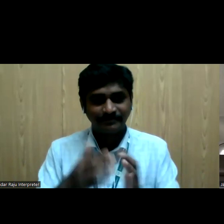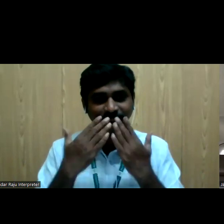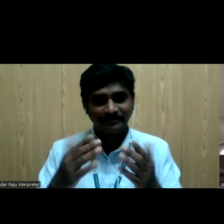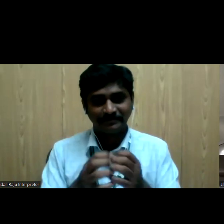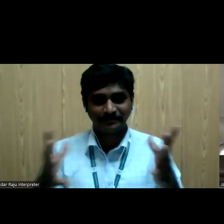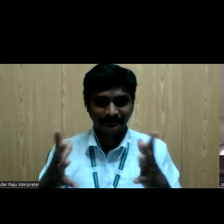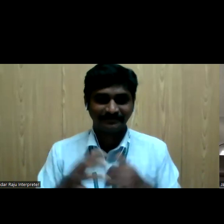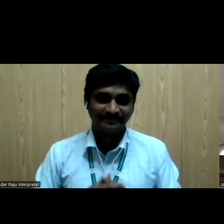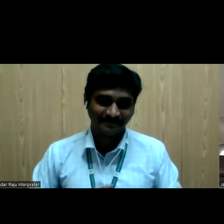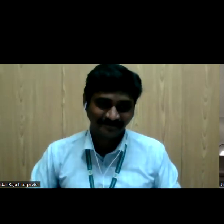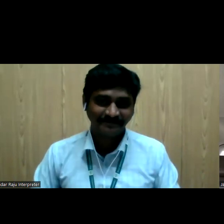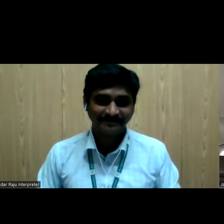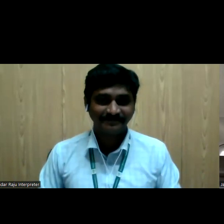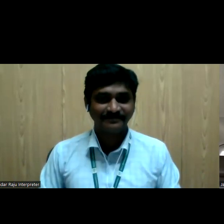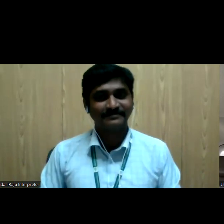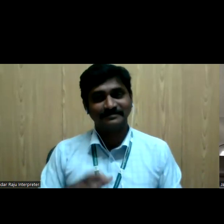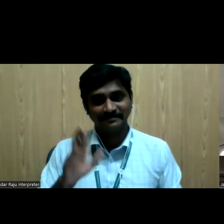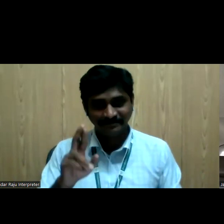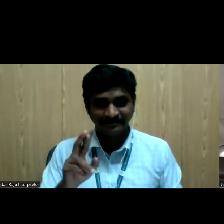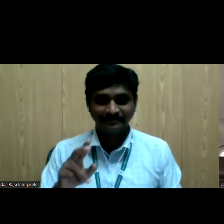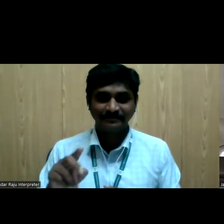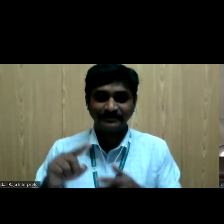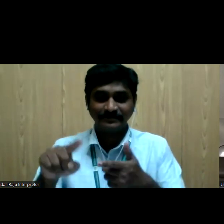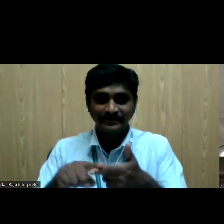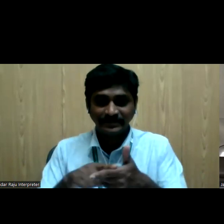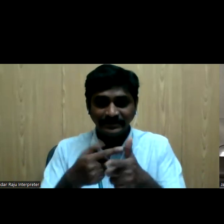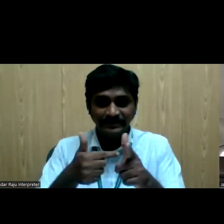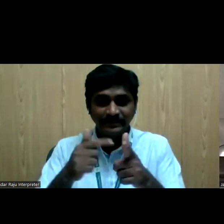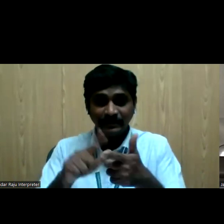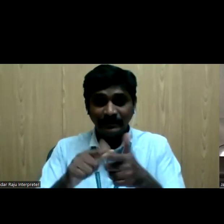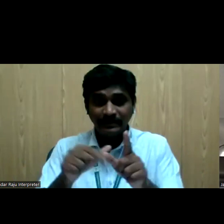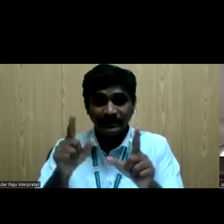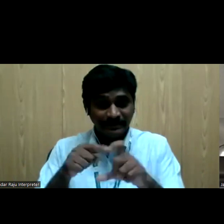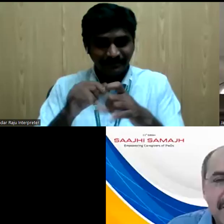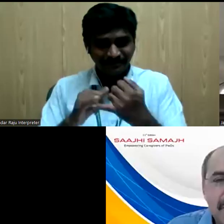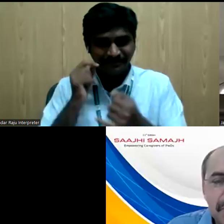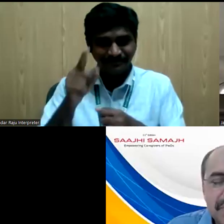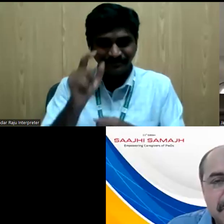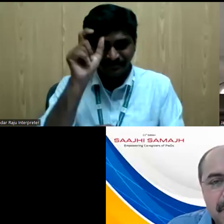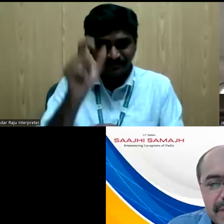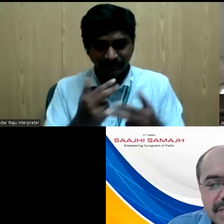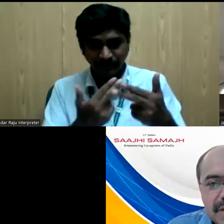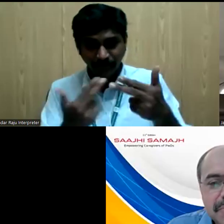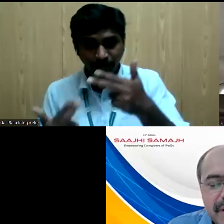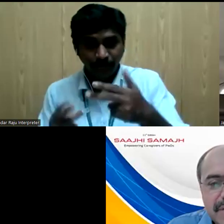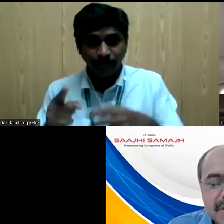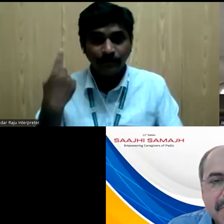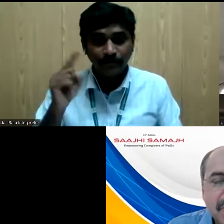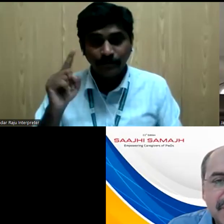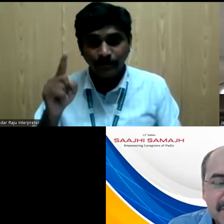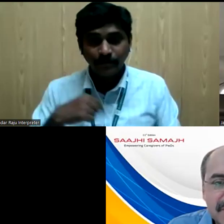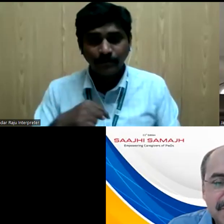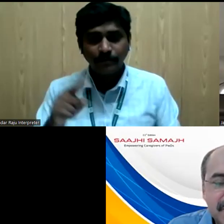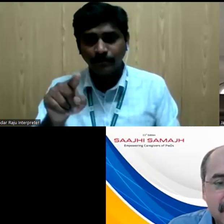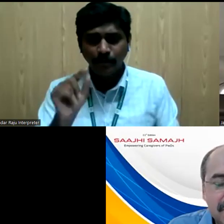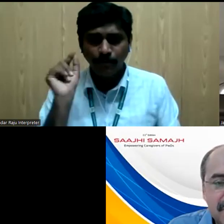Thank you so much, Jayeshji. This was very, very heartwarming. And the fact that you went into the details and both the points that you raised